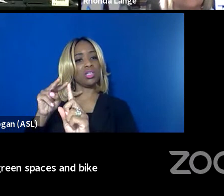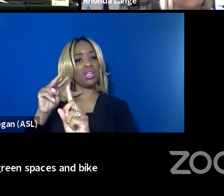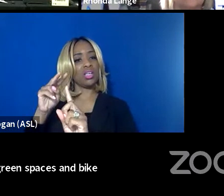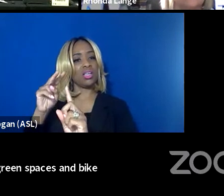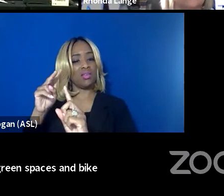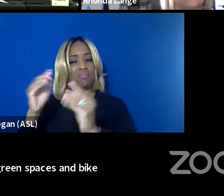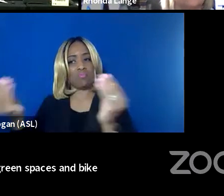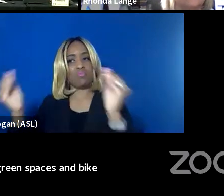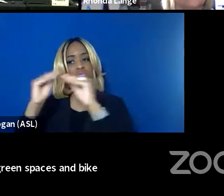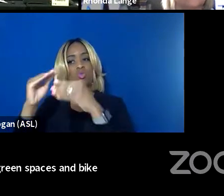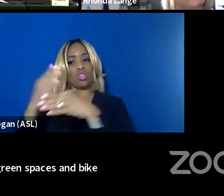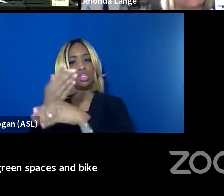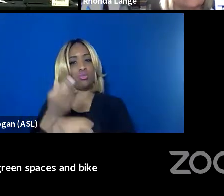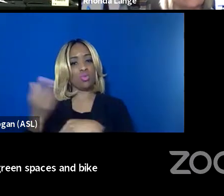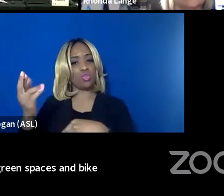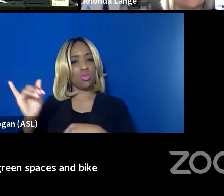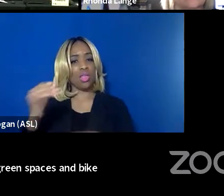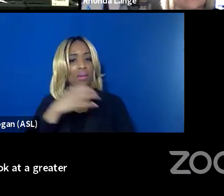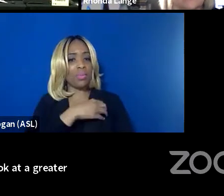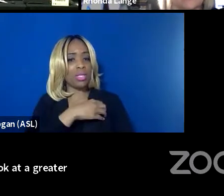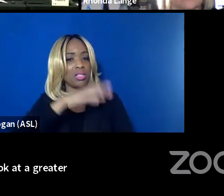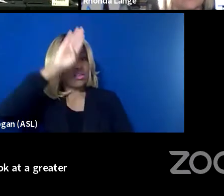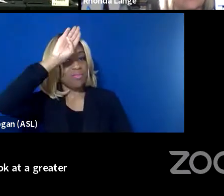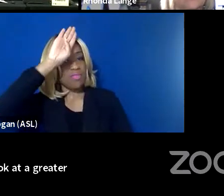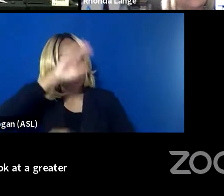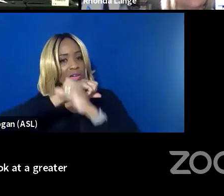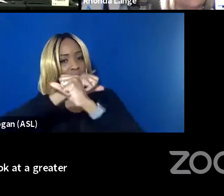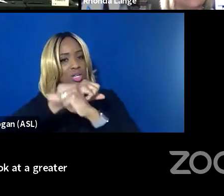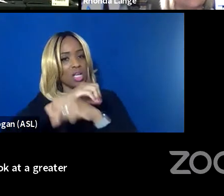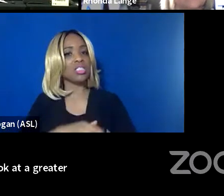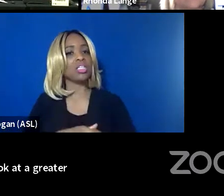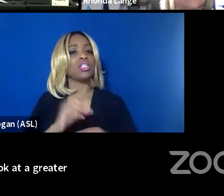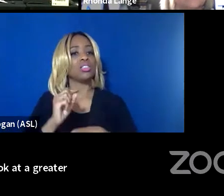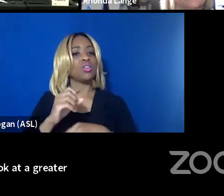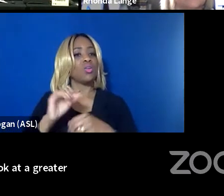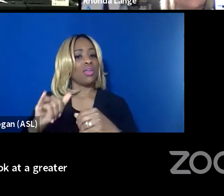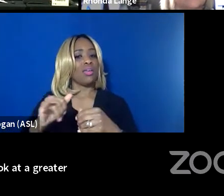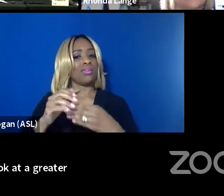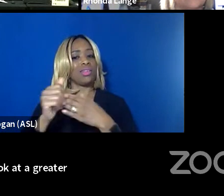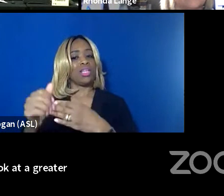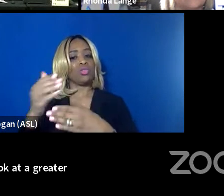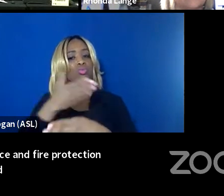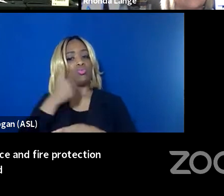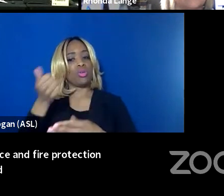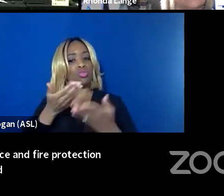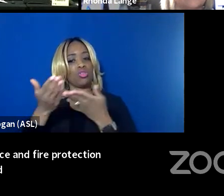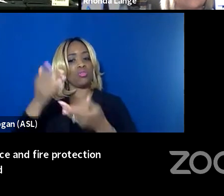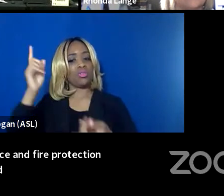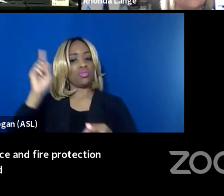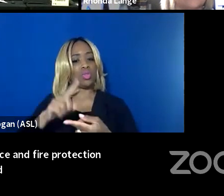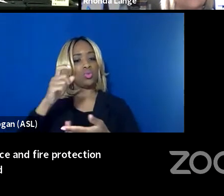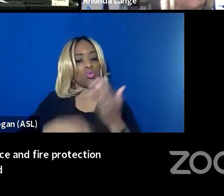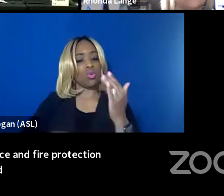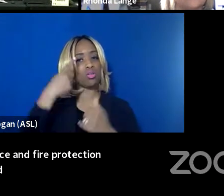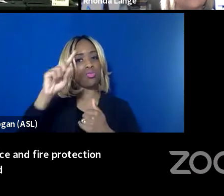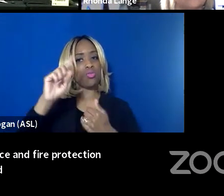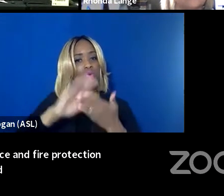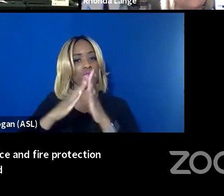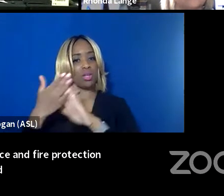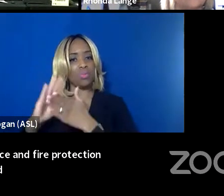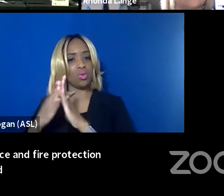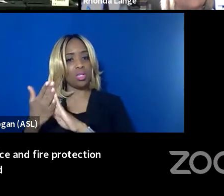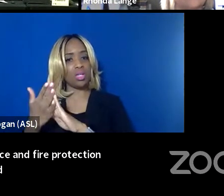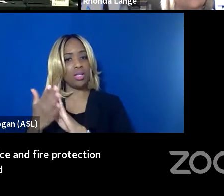of resources such as police and fire protection, which could result in better services at a reduced cost to the community.